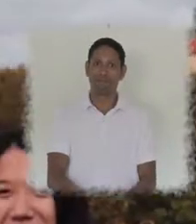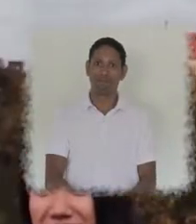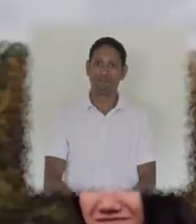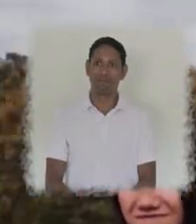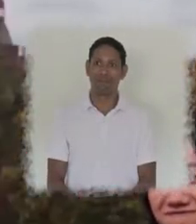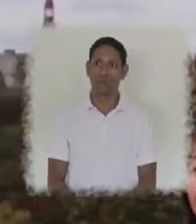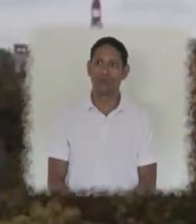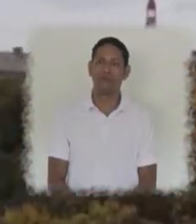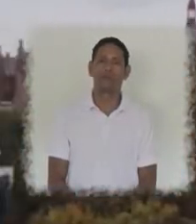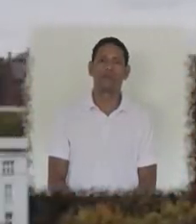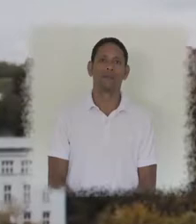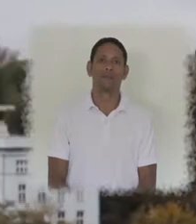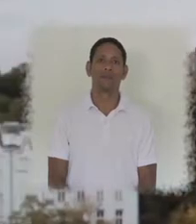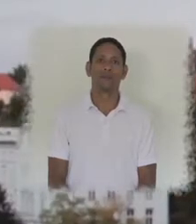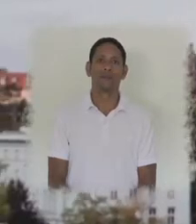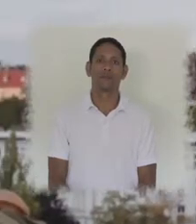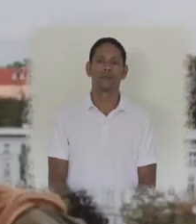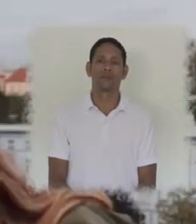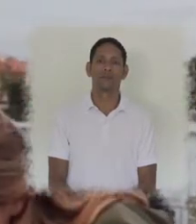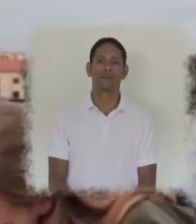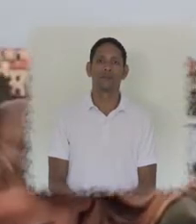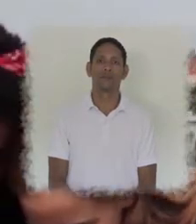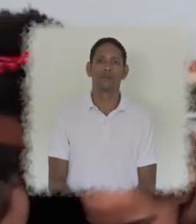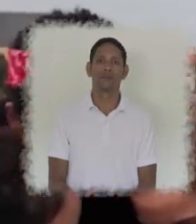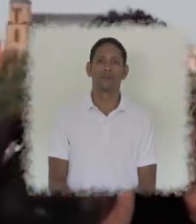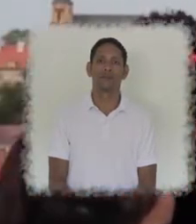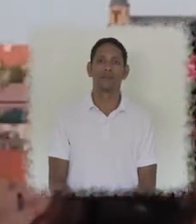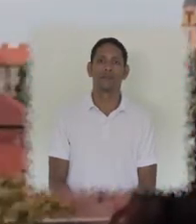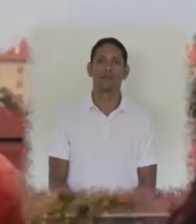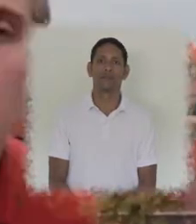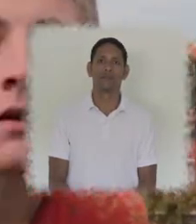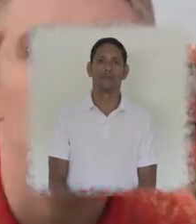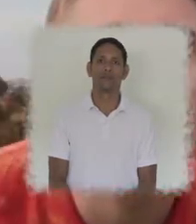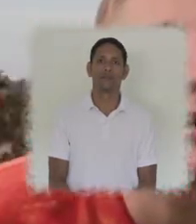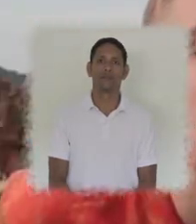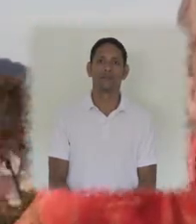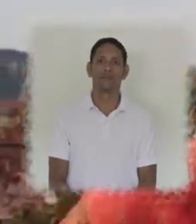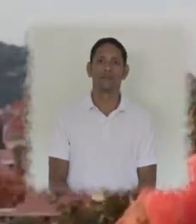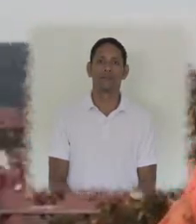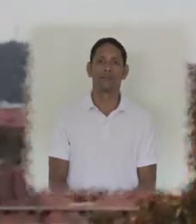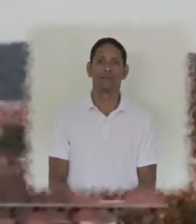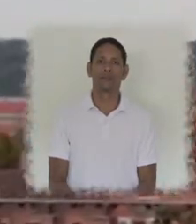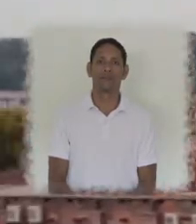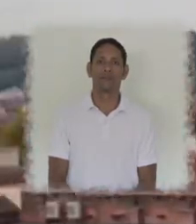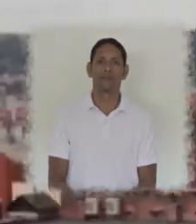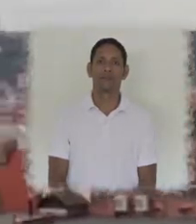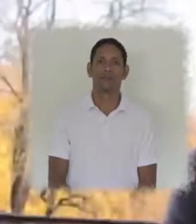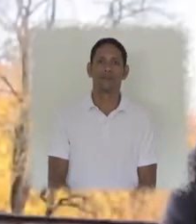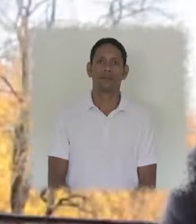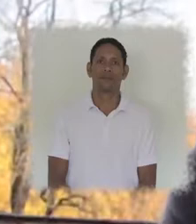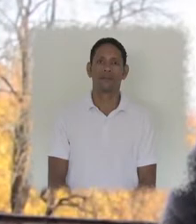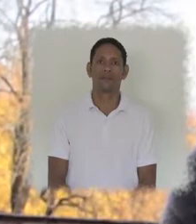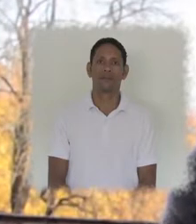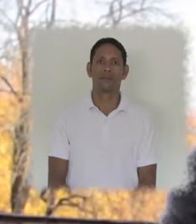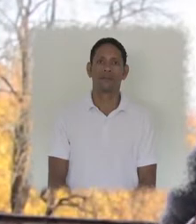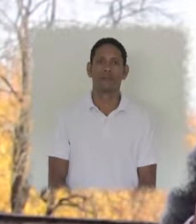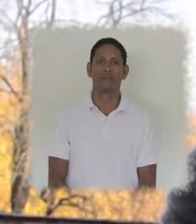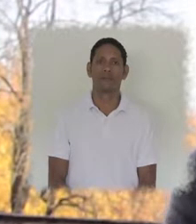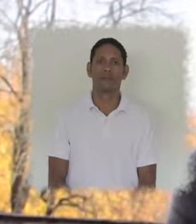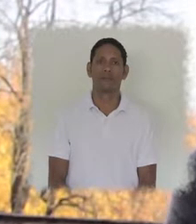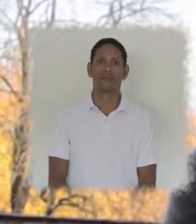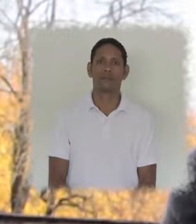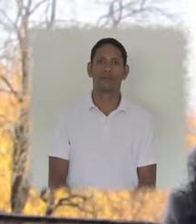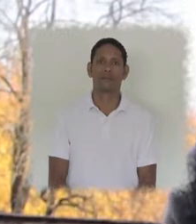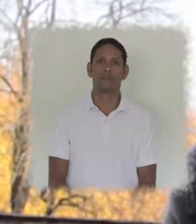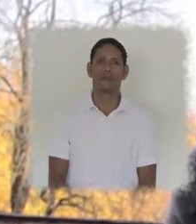I was able to live with people from France, Croatia, Arabia, Croatian,